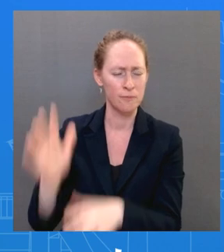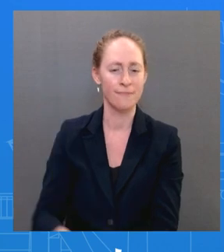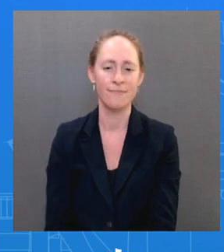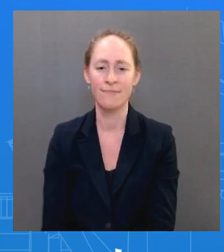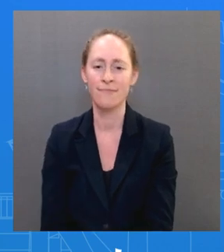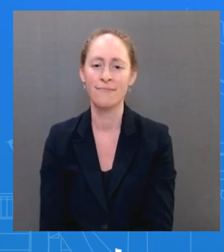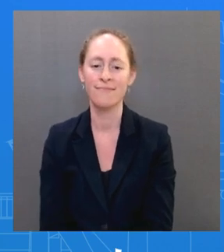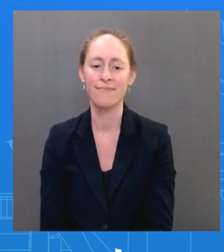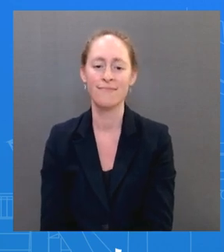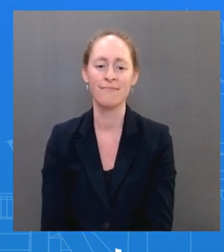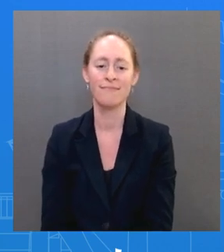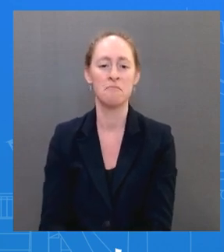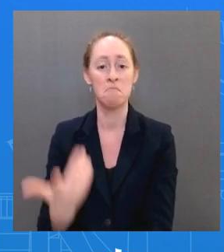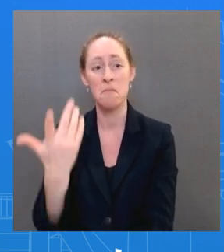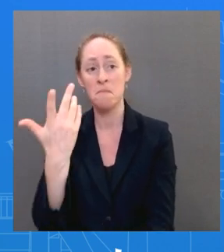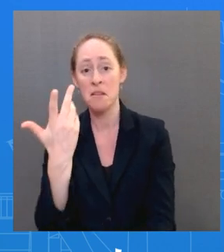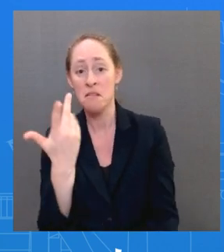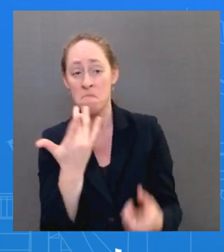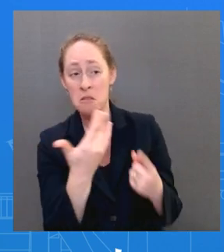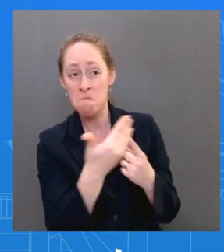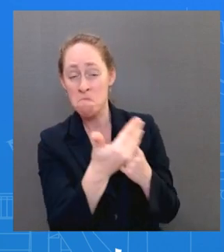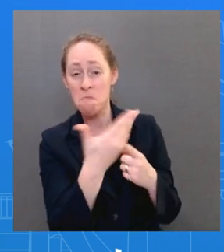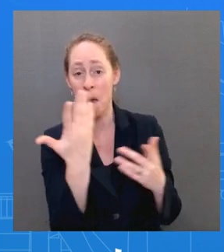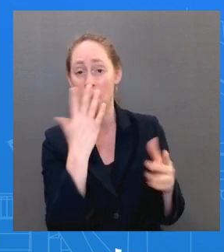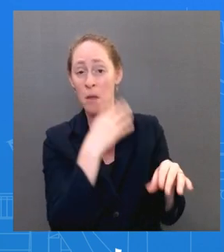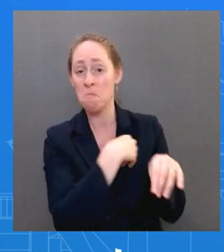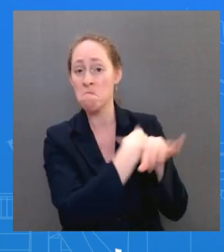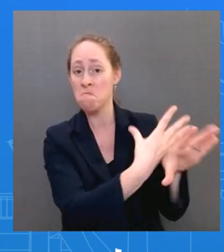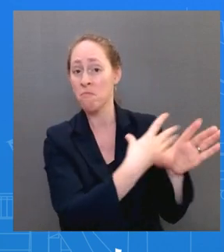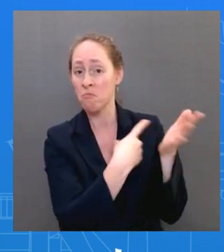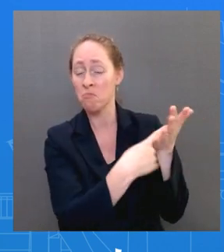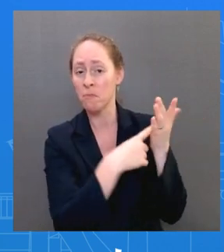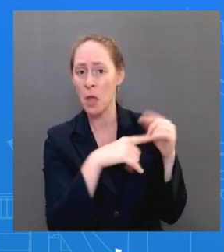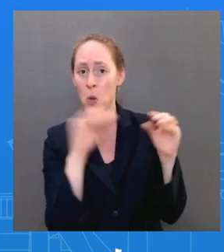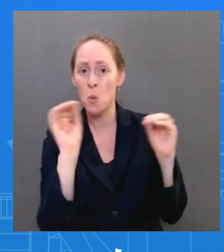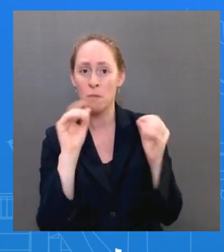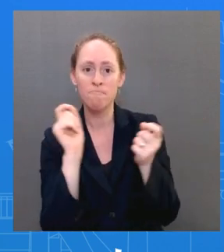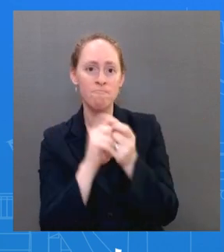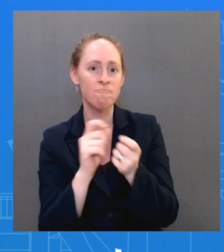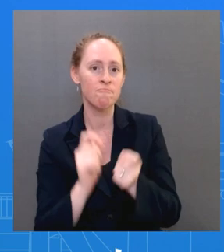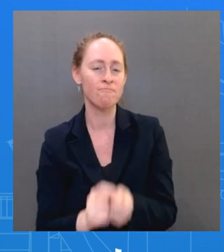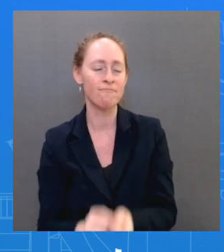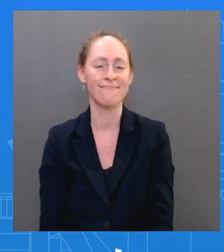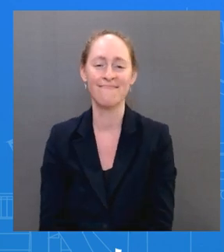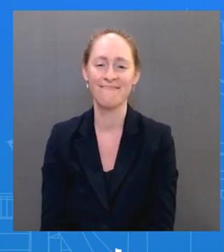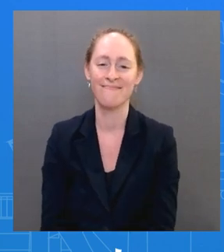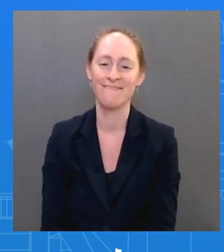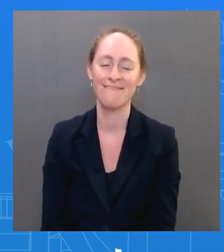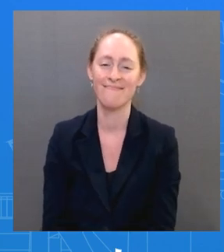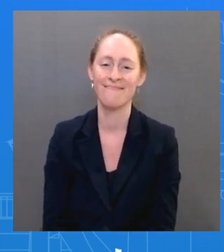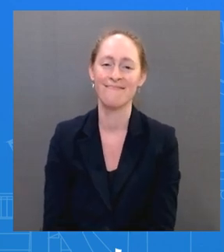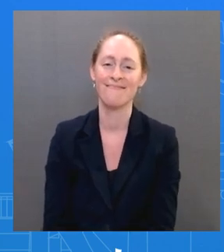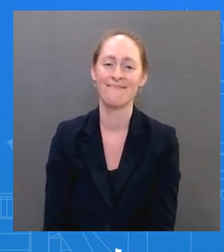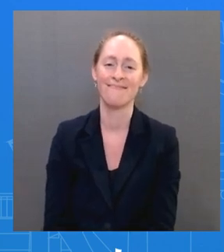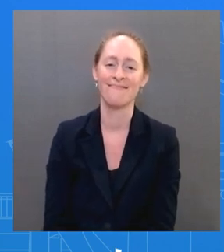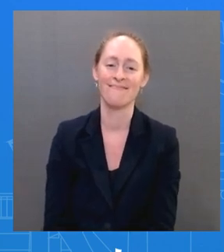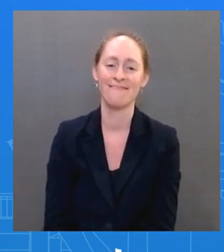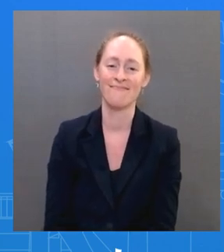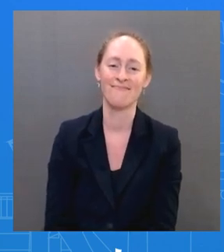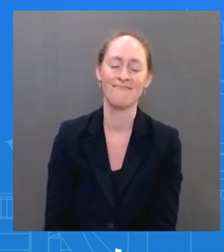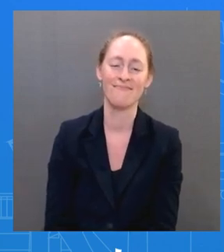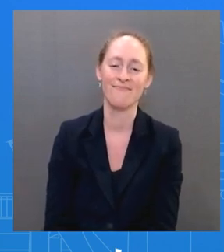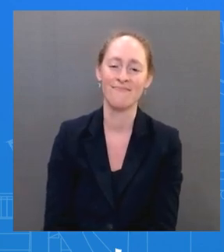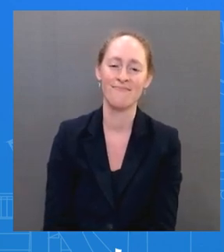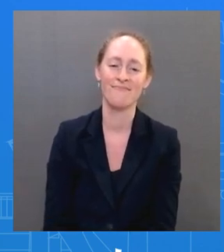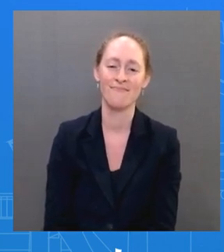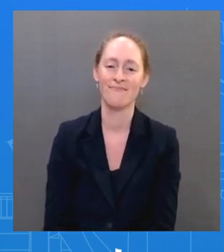Nothing on his schedule to share at this time. Look, when it comes to President Xi, we have kept open communications with China, as